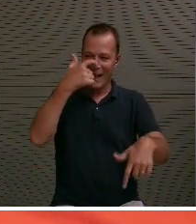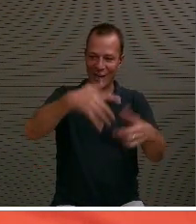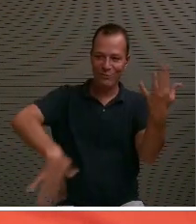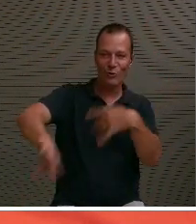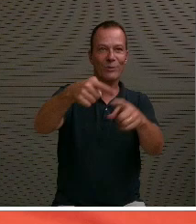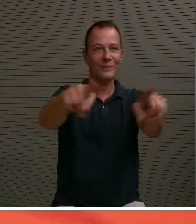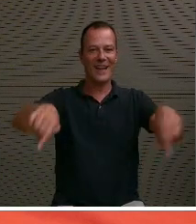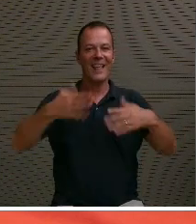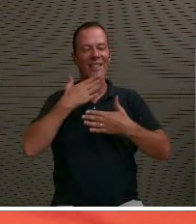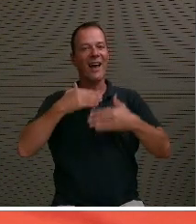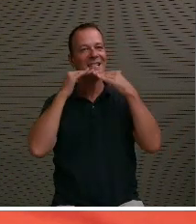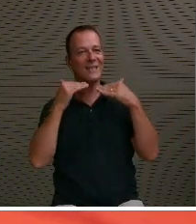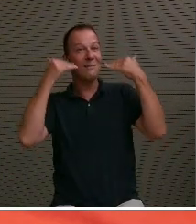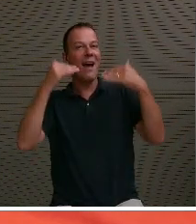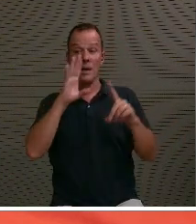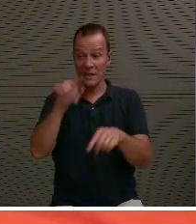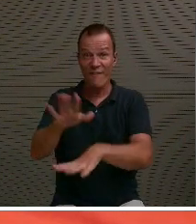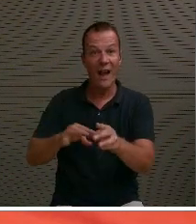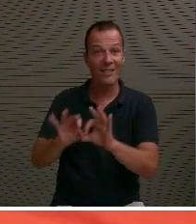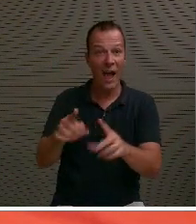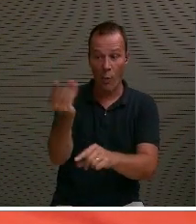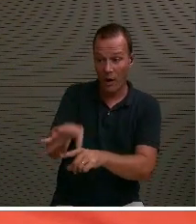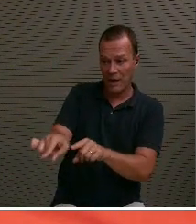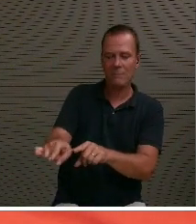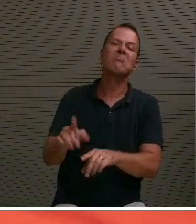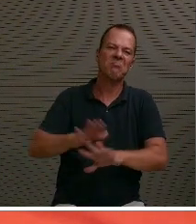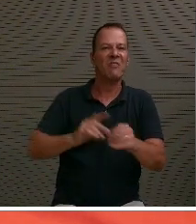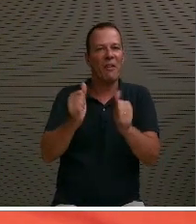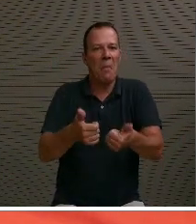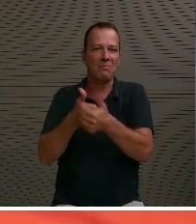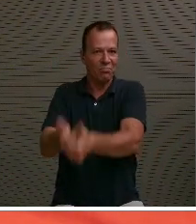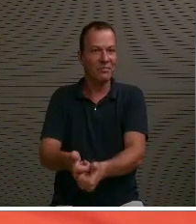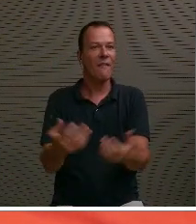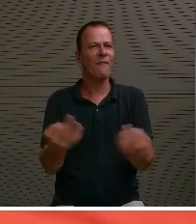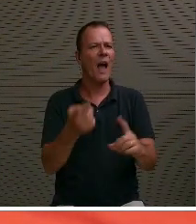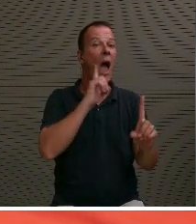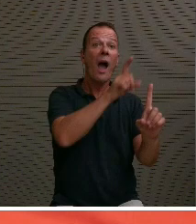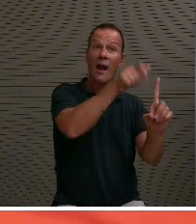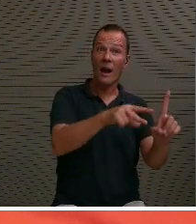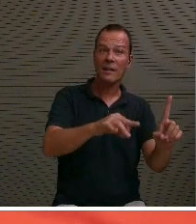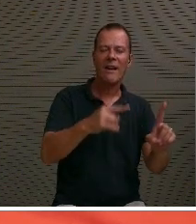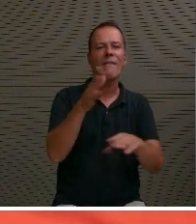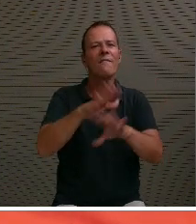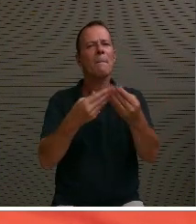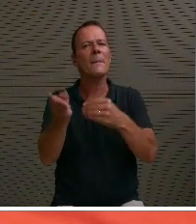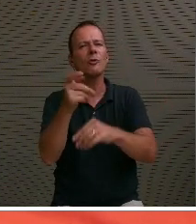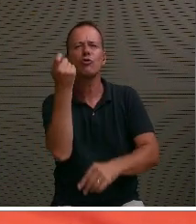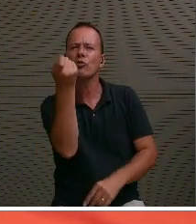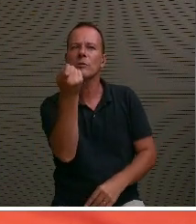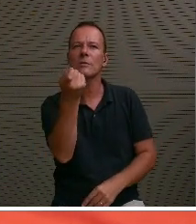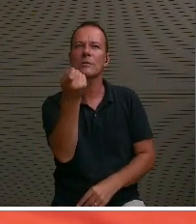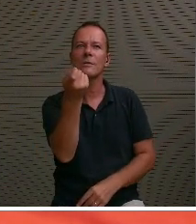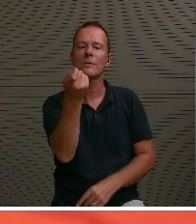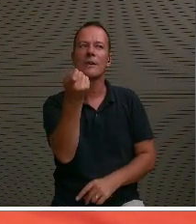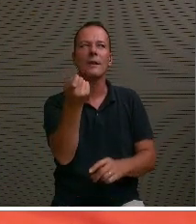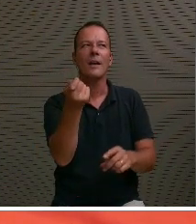makes people smile. And if you can do that for a kid, then you're doing well. But Tanya does something a little bit extra. She makes